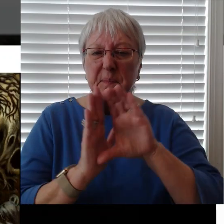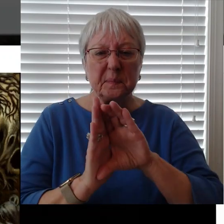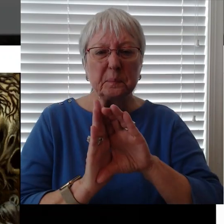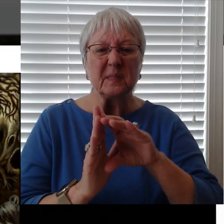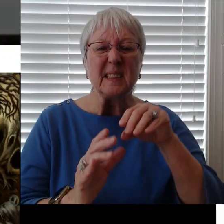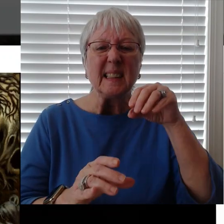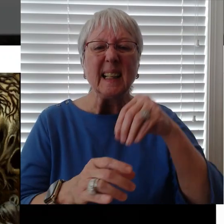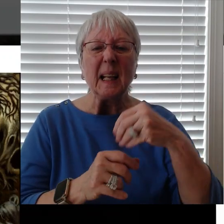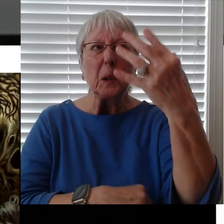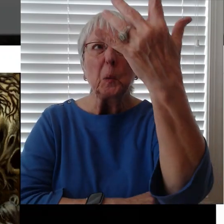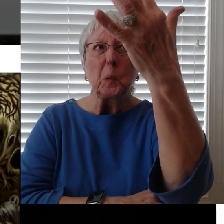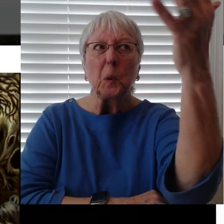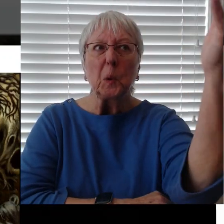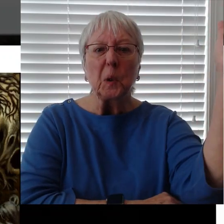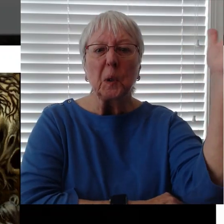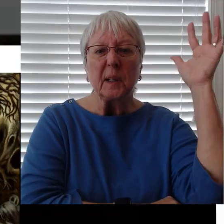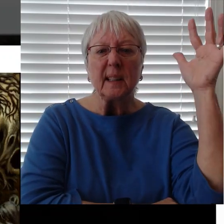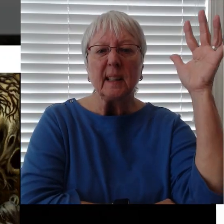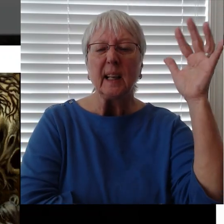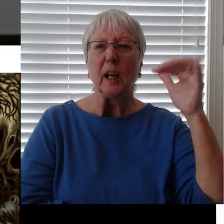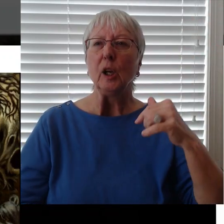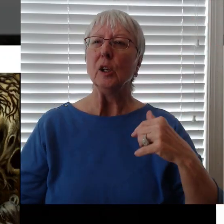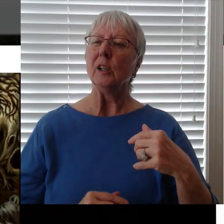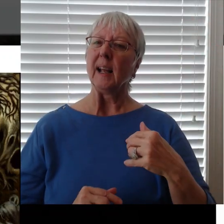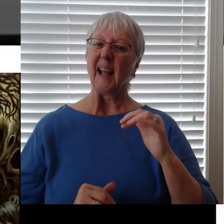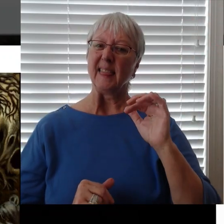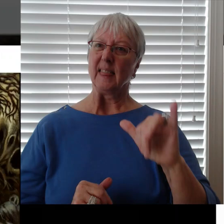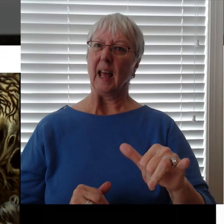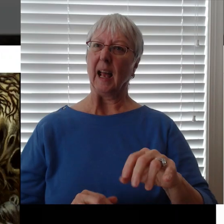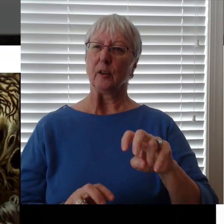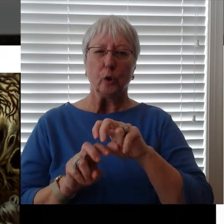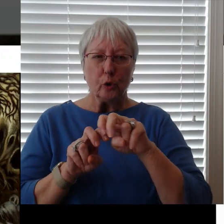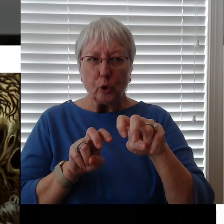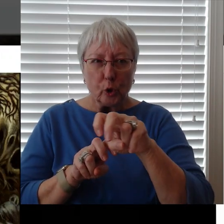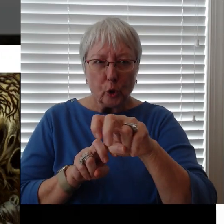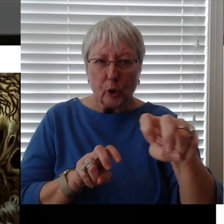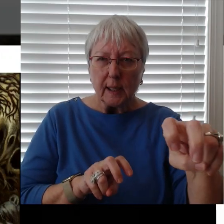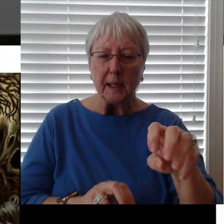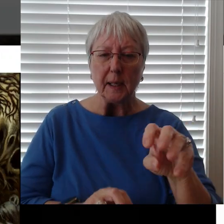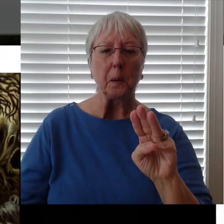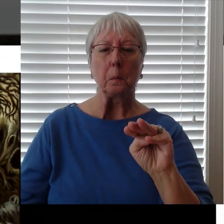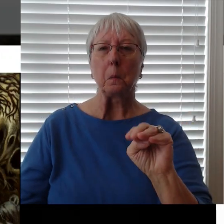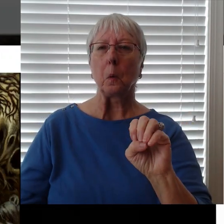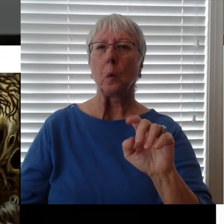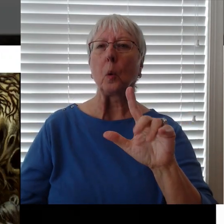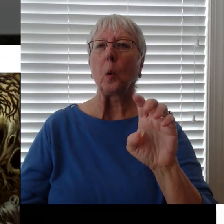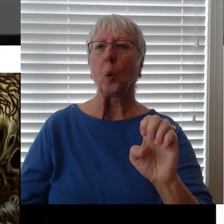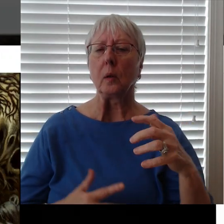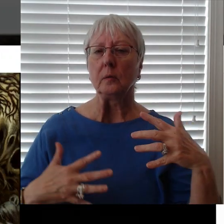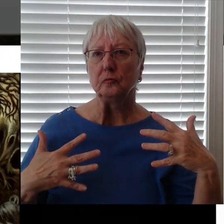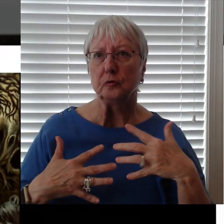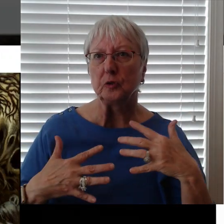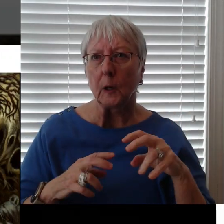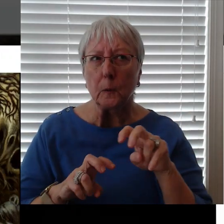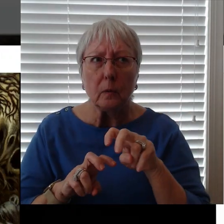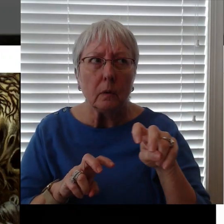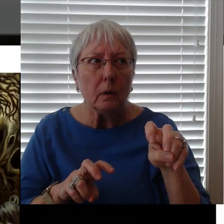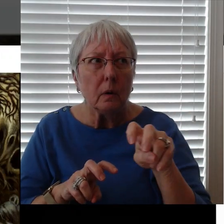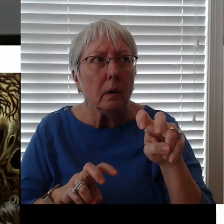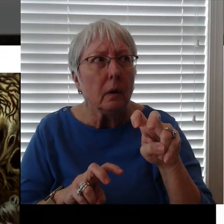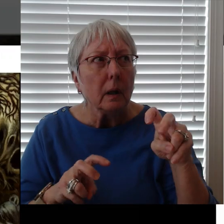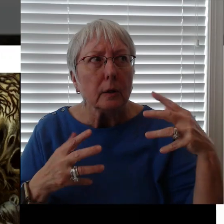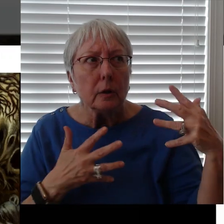Wood, depicting a frightening journey by Mole into the menacing woods. Because the text suggests a